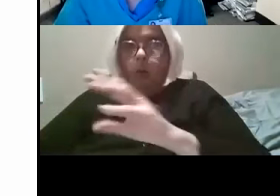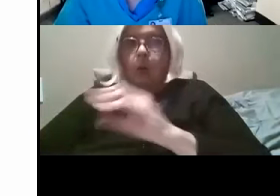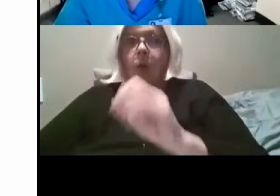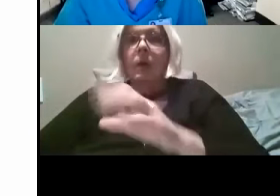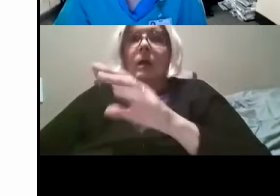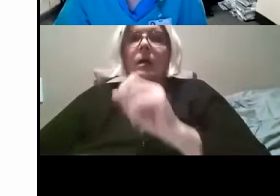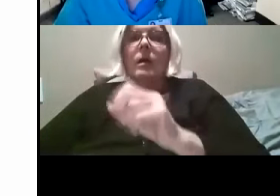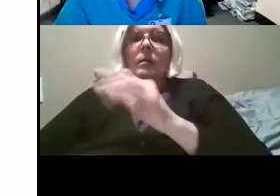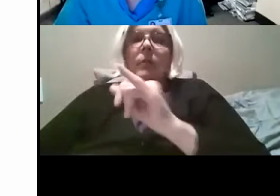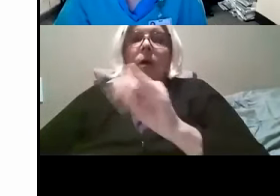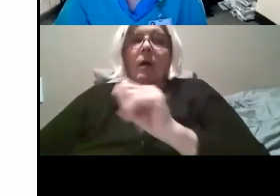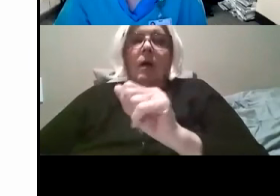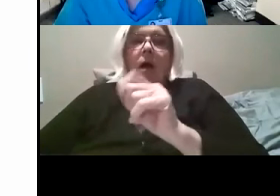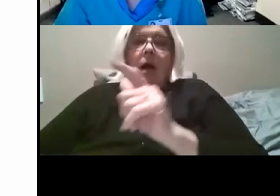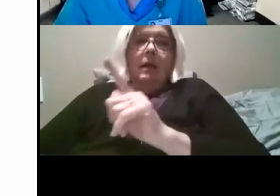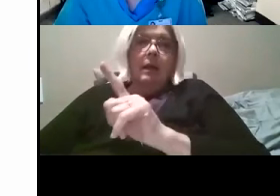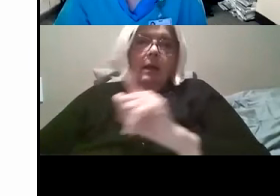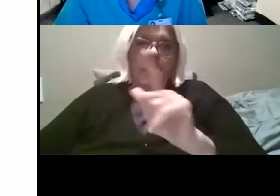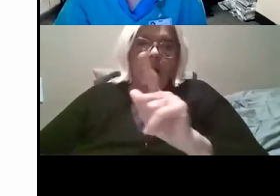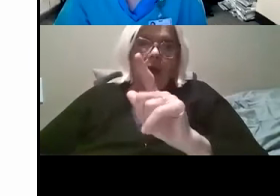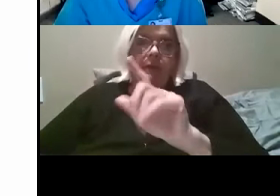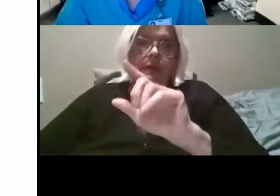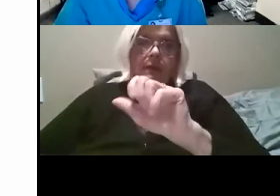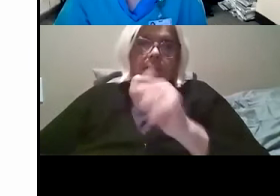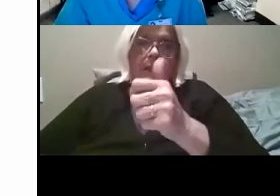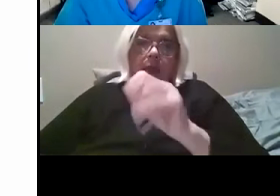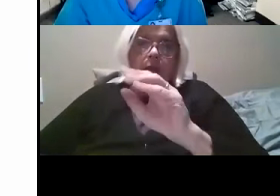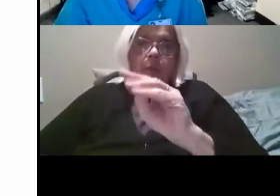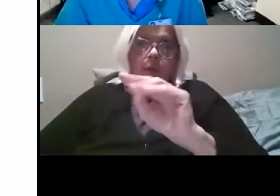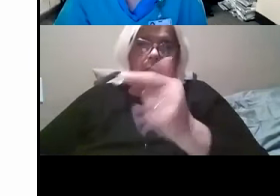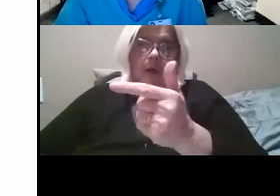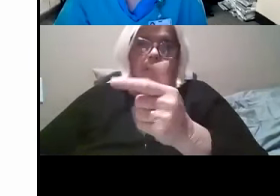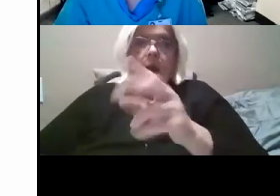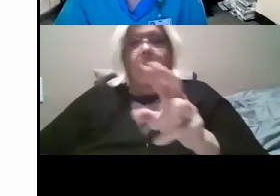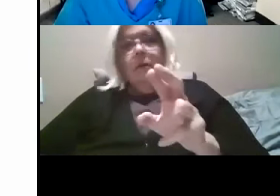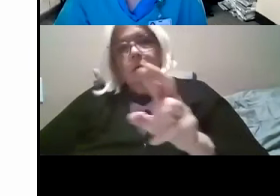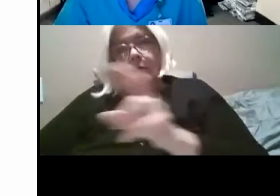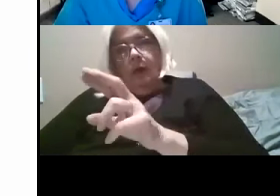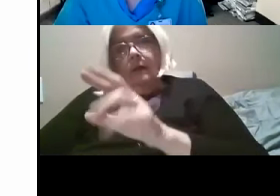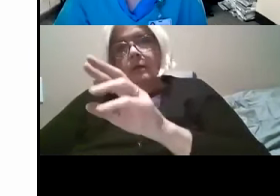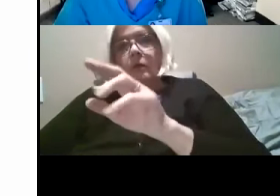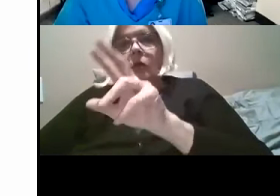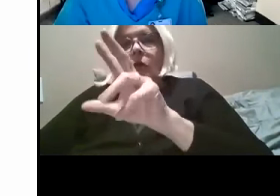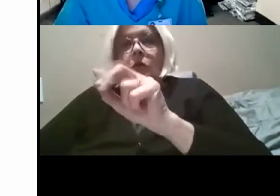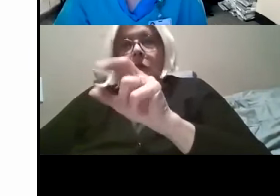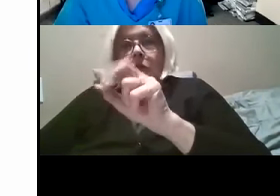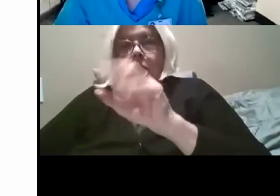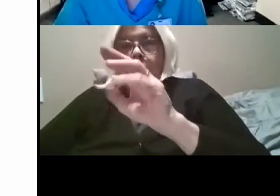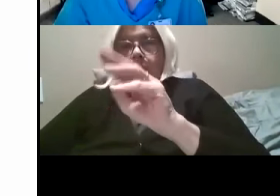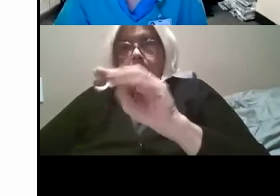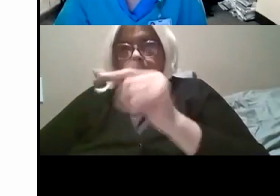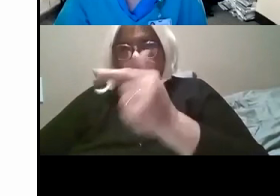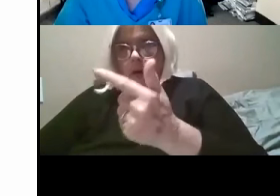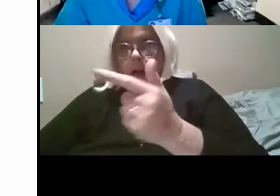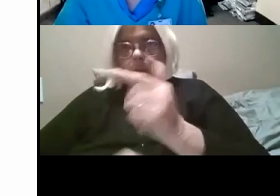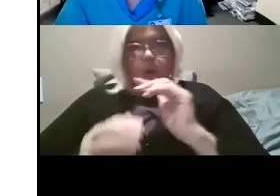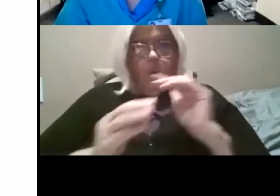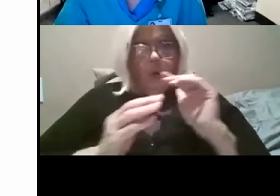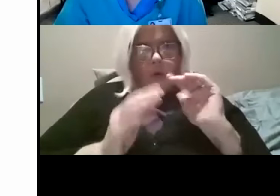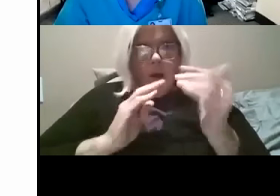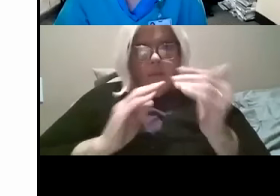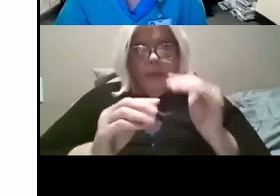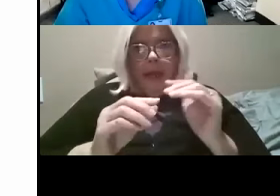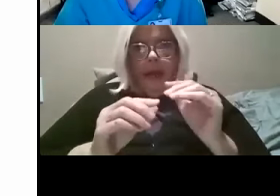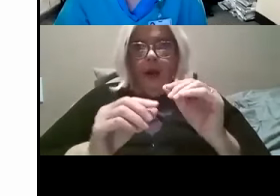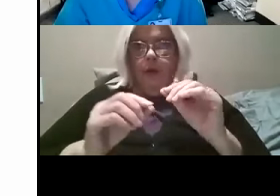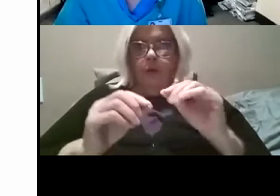right is the 16 to 25-year-olds receiving the 30 microgram dose. So that was kind of comparison. And you can see that we've got